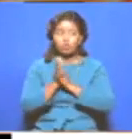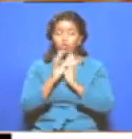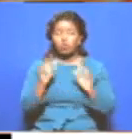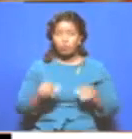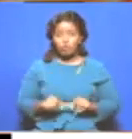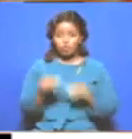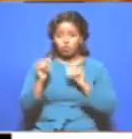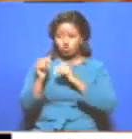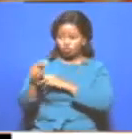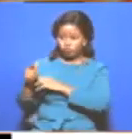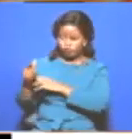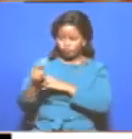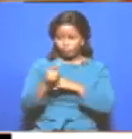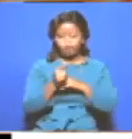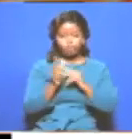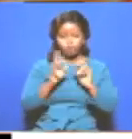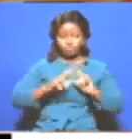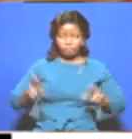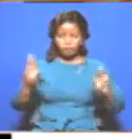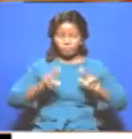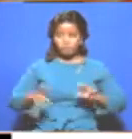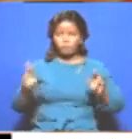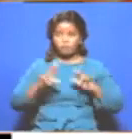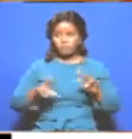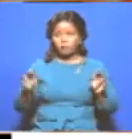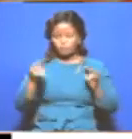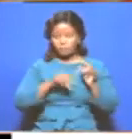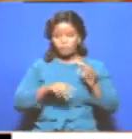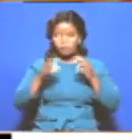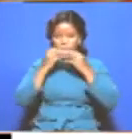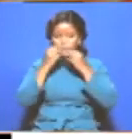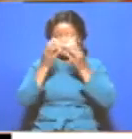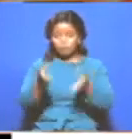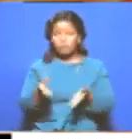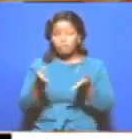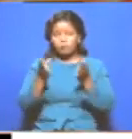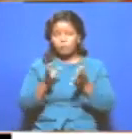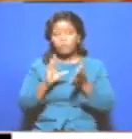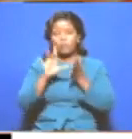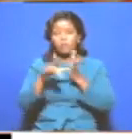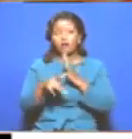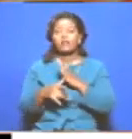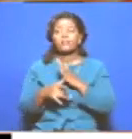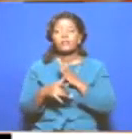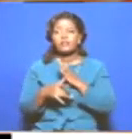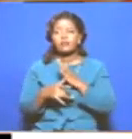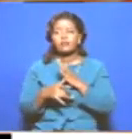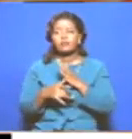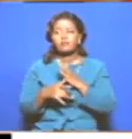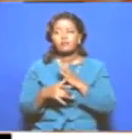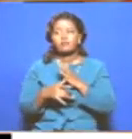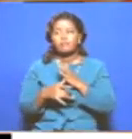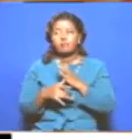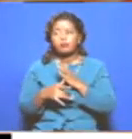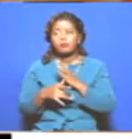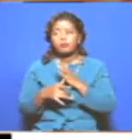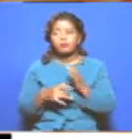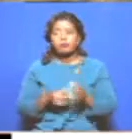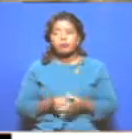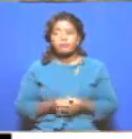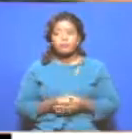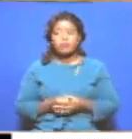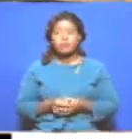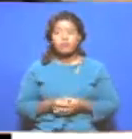eye on, and we will be bringing to you a comprehensive report in our subsequent bulletins.